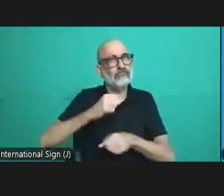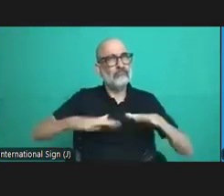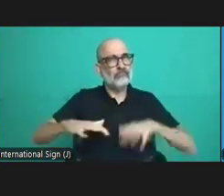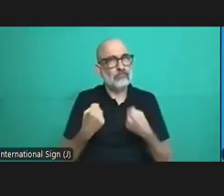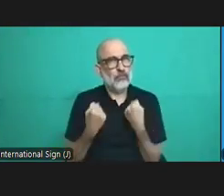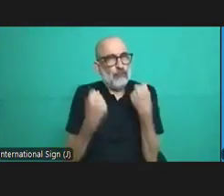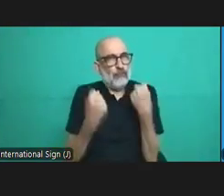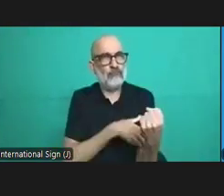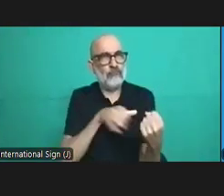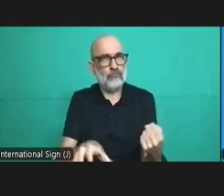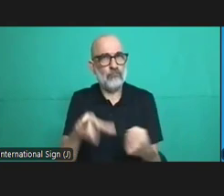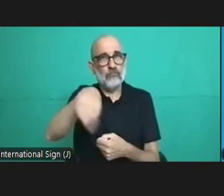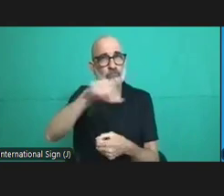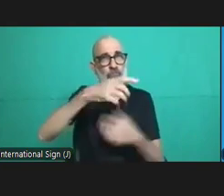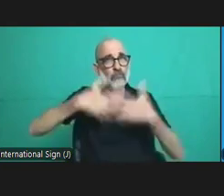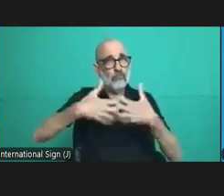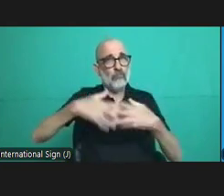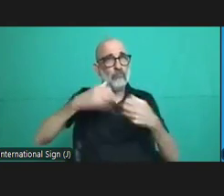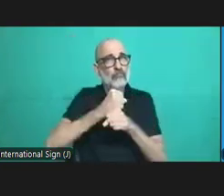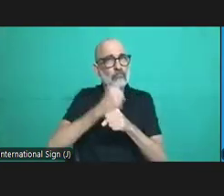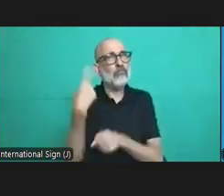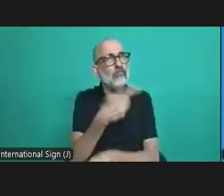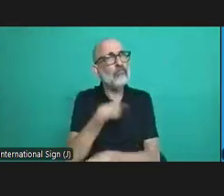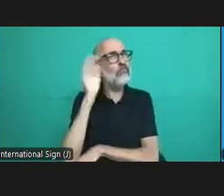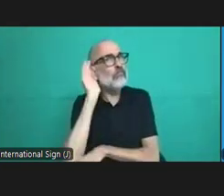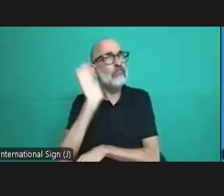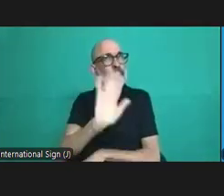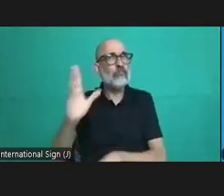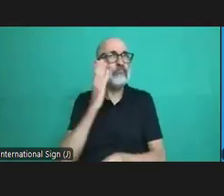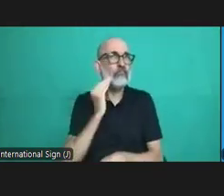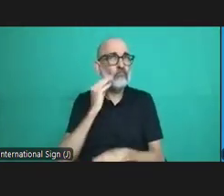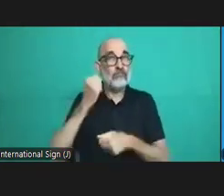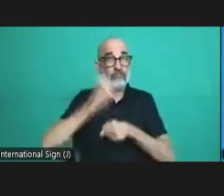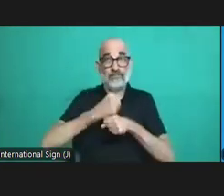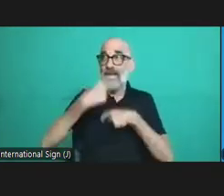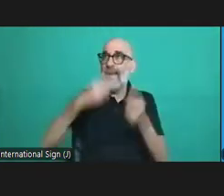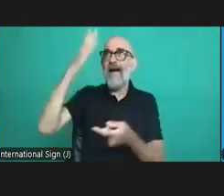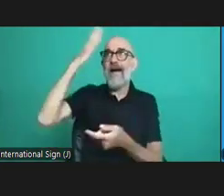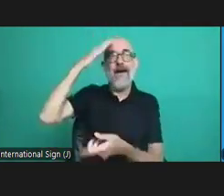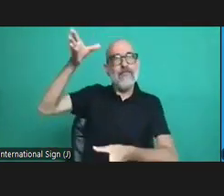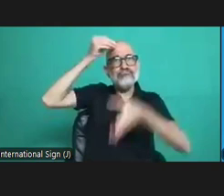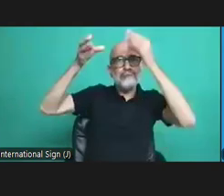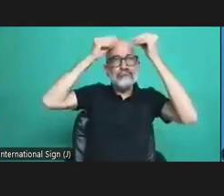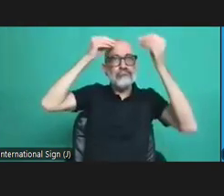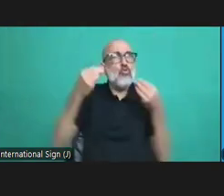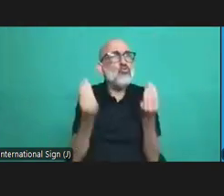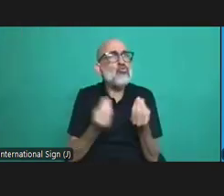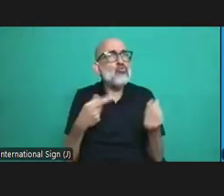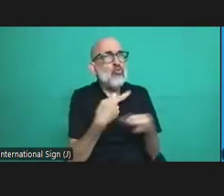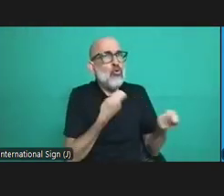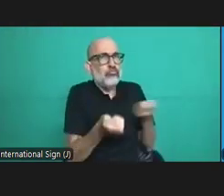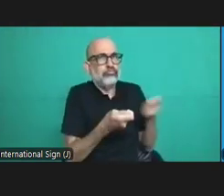systems. But before this, I would really first like to highlight a few key points which provide a basis for our discussions